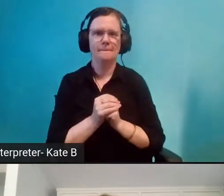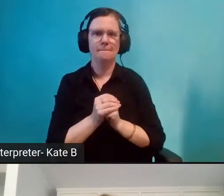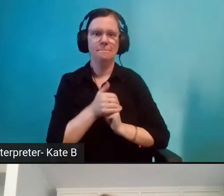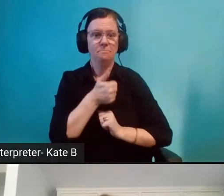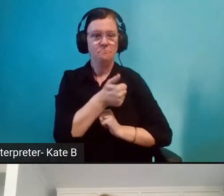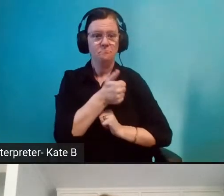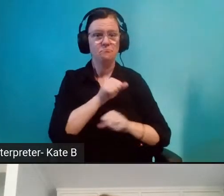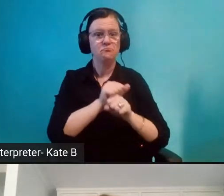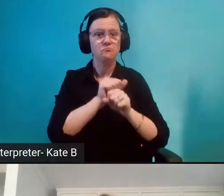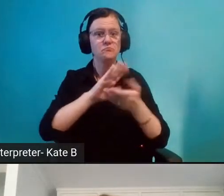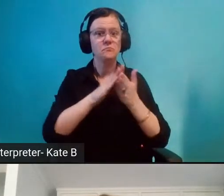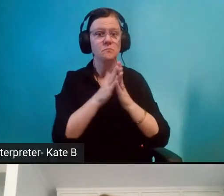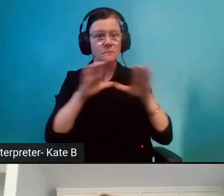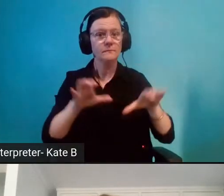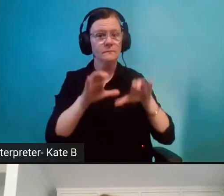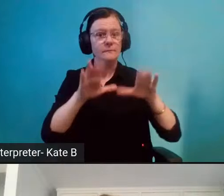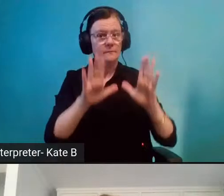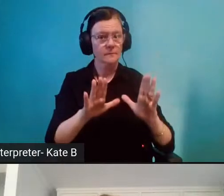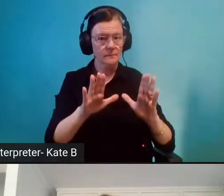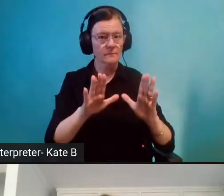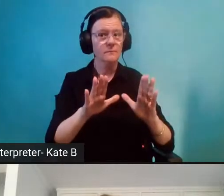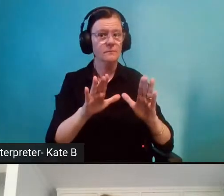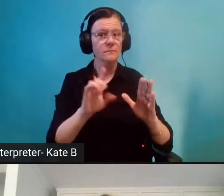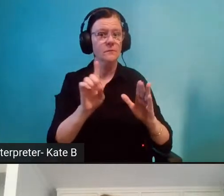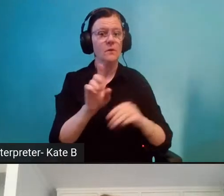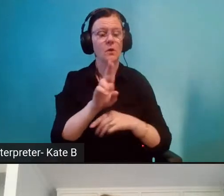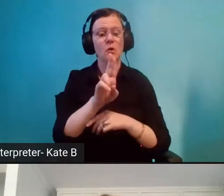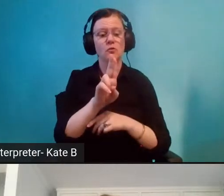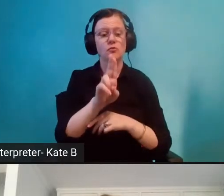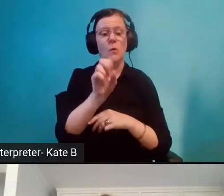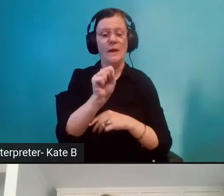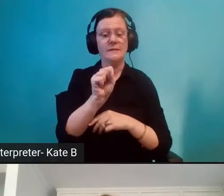as a community organizer on the US-Mexican border,